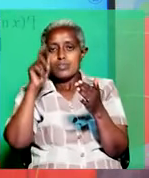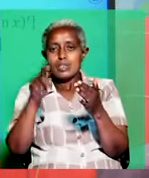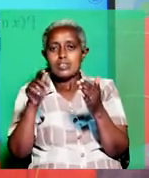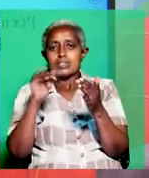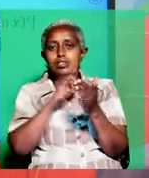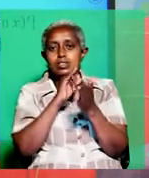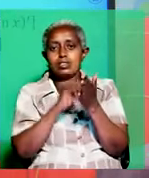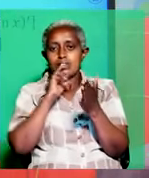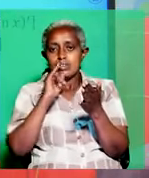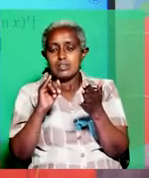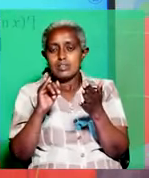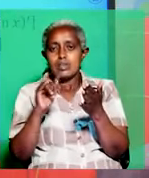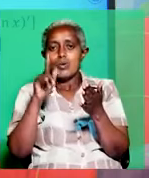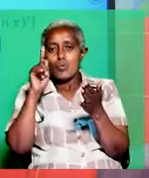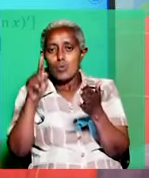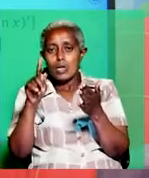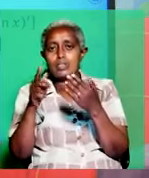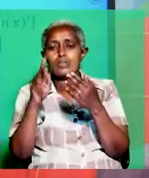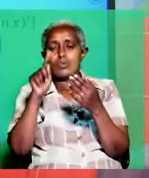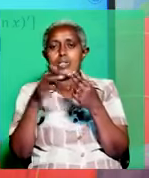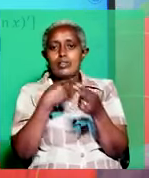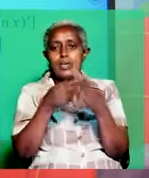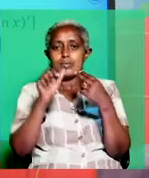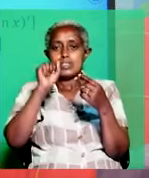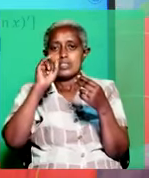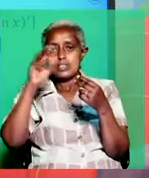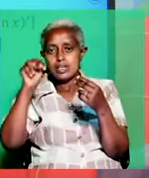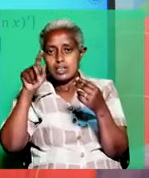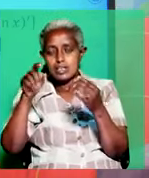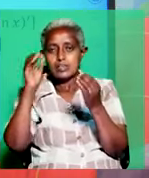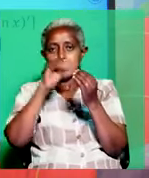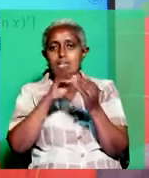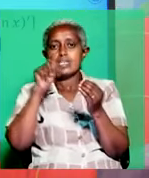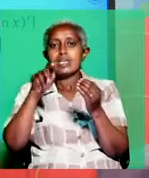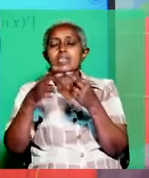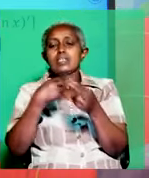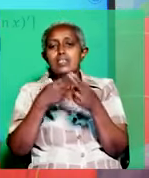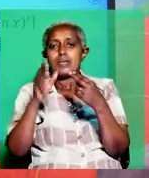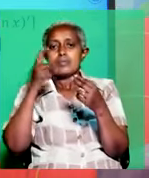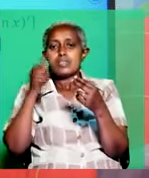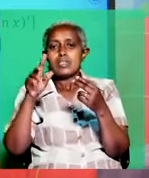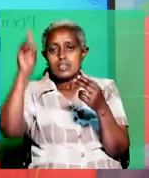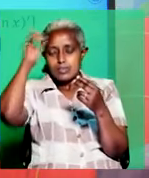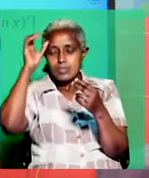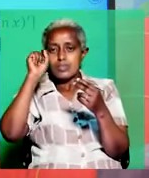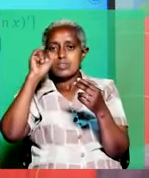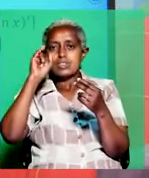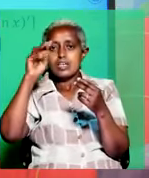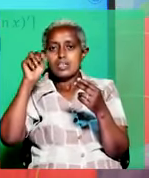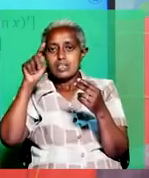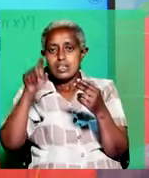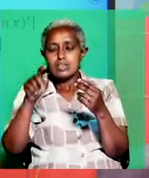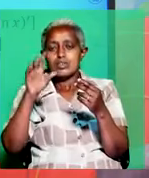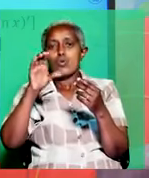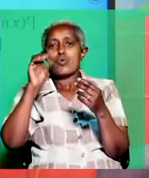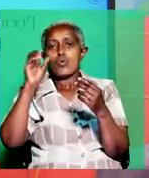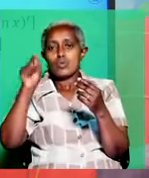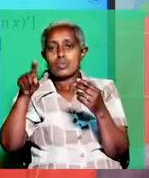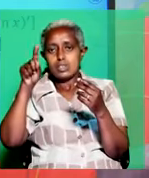this 1 times sin x plus x times the derivative of sin x it is cos